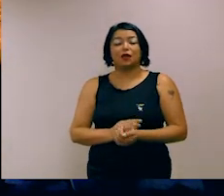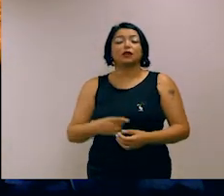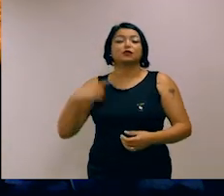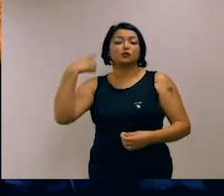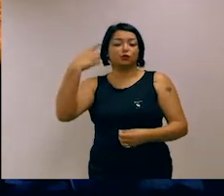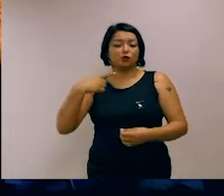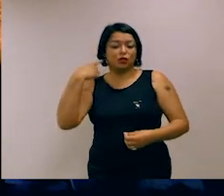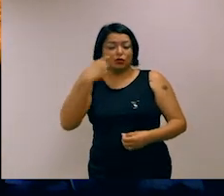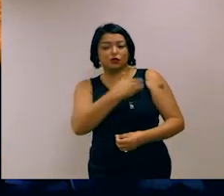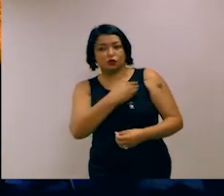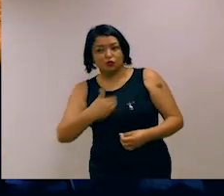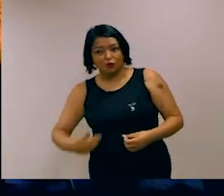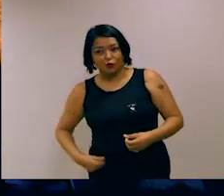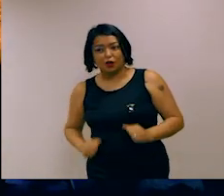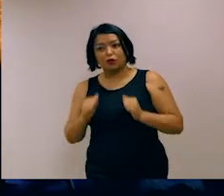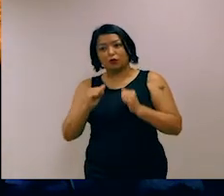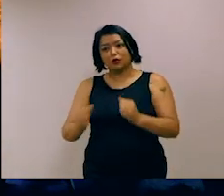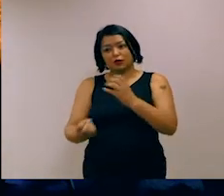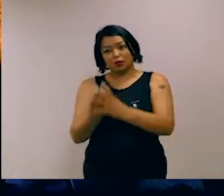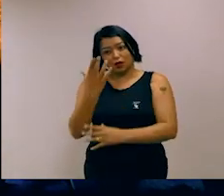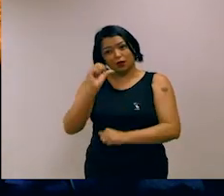change.